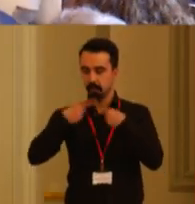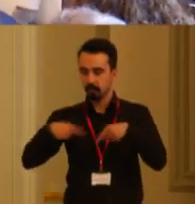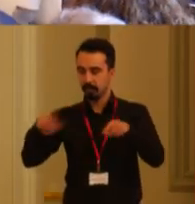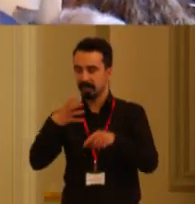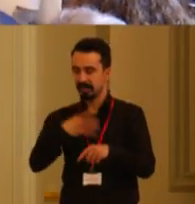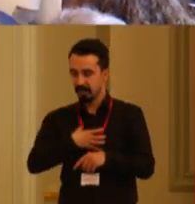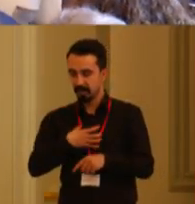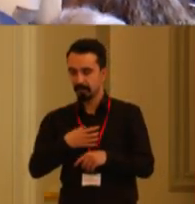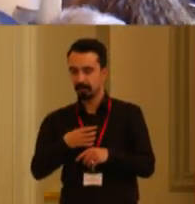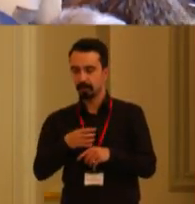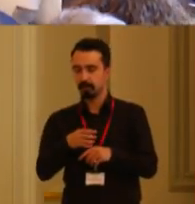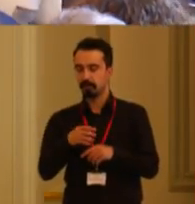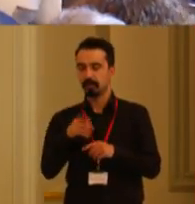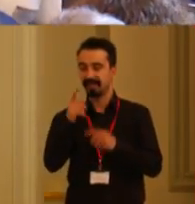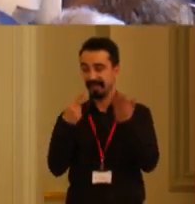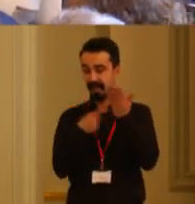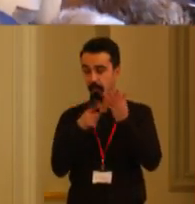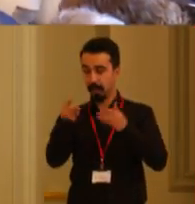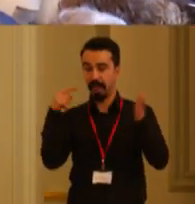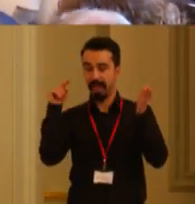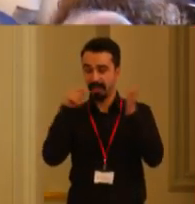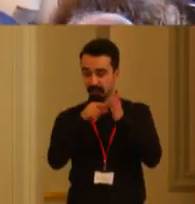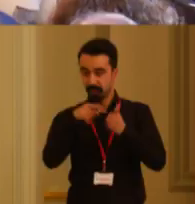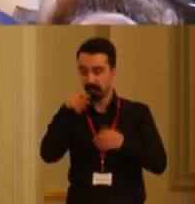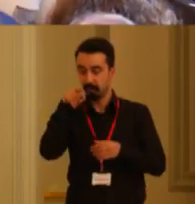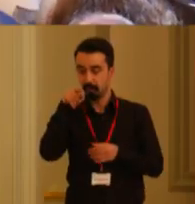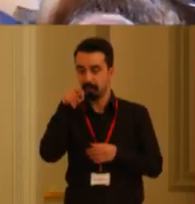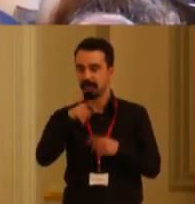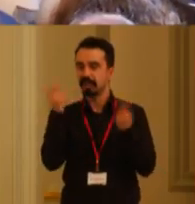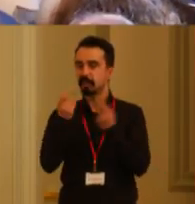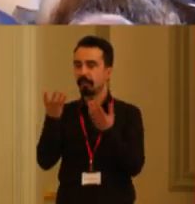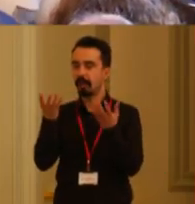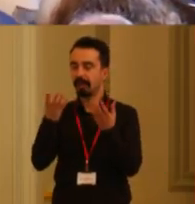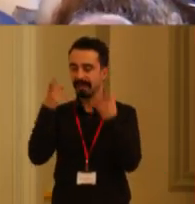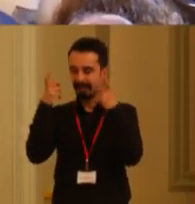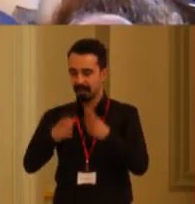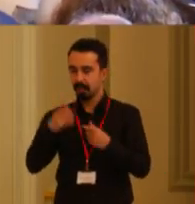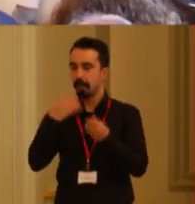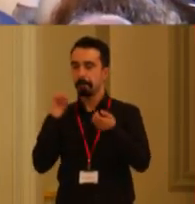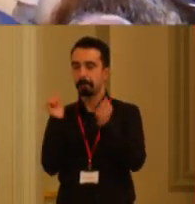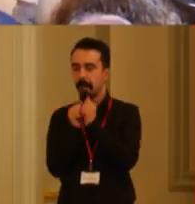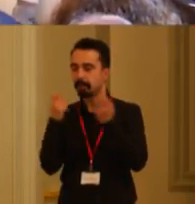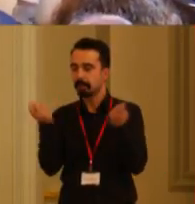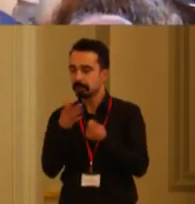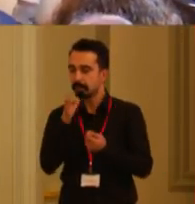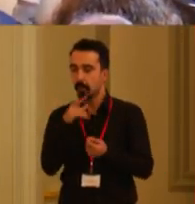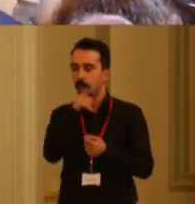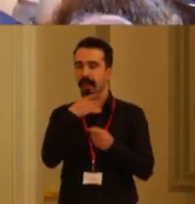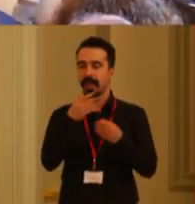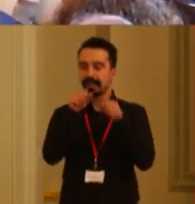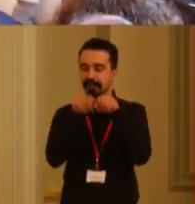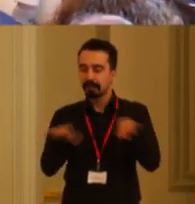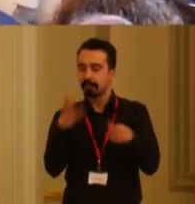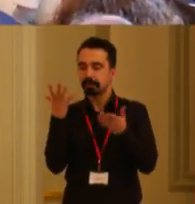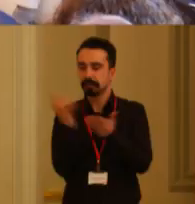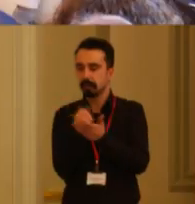like because they can't attract them full-time, they'd rather employ them on a demand basis or as a third-party vendor. The